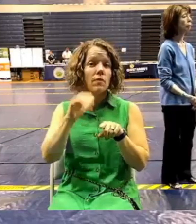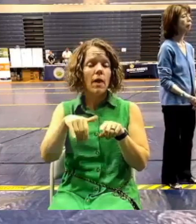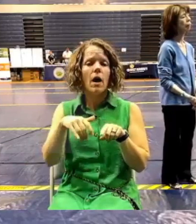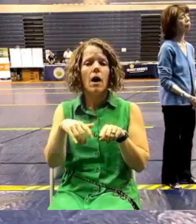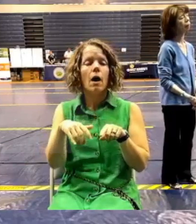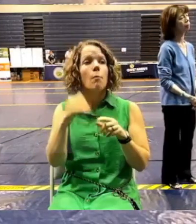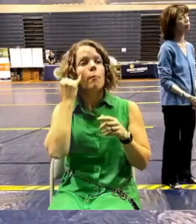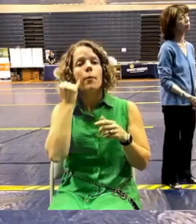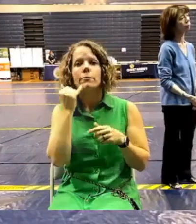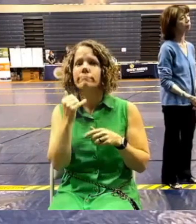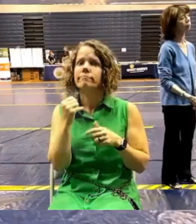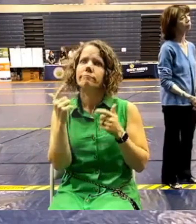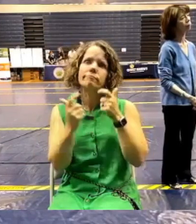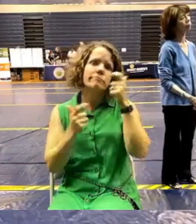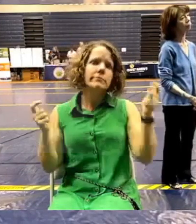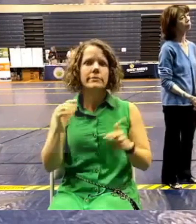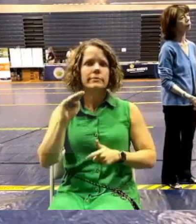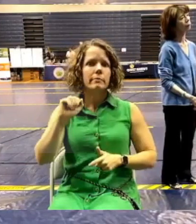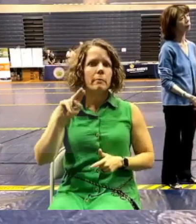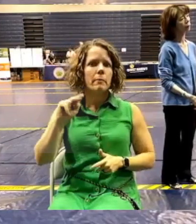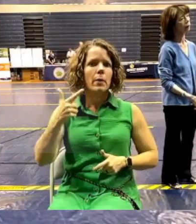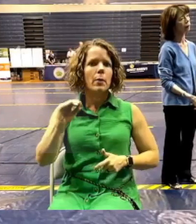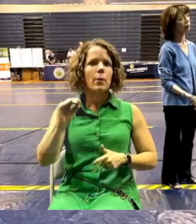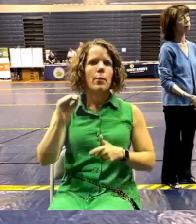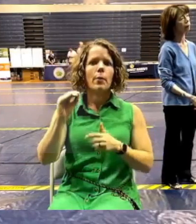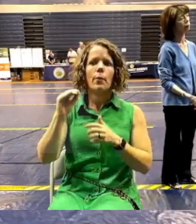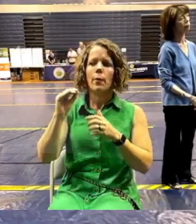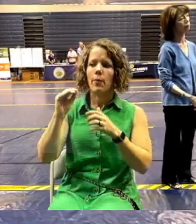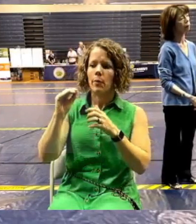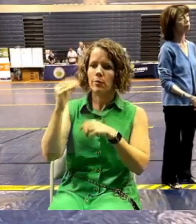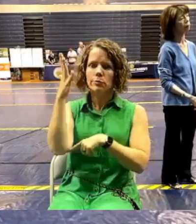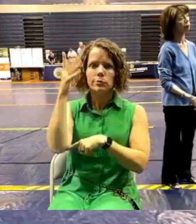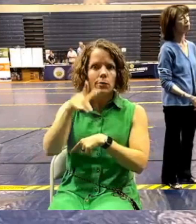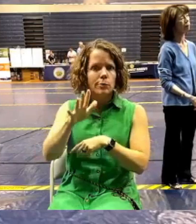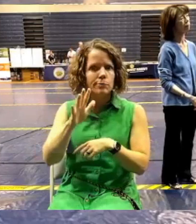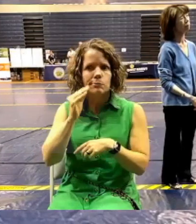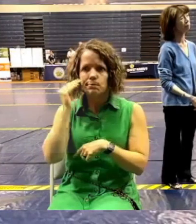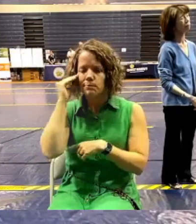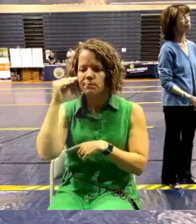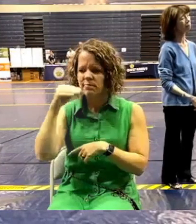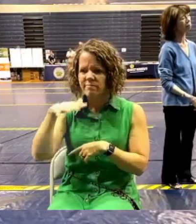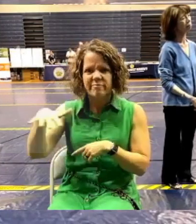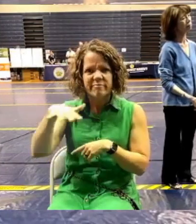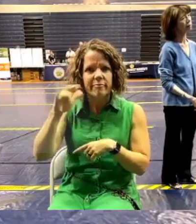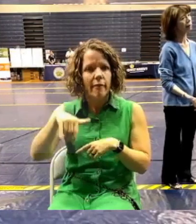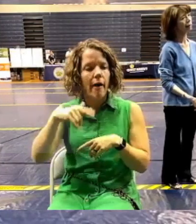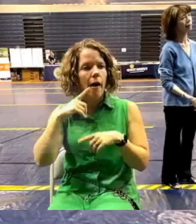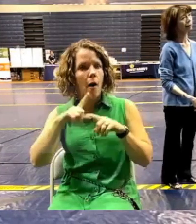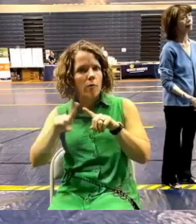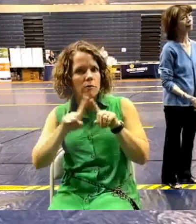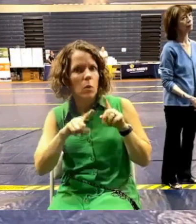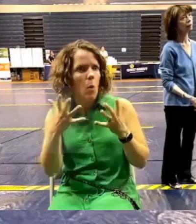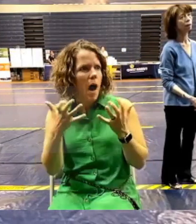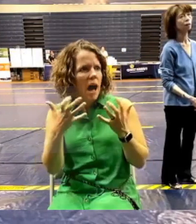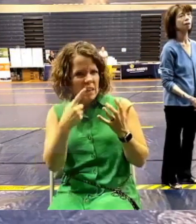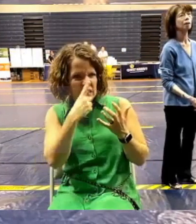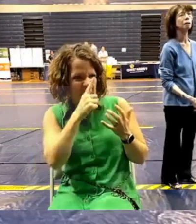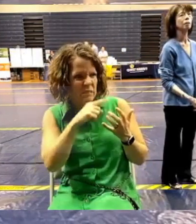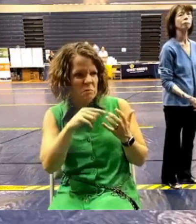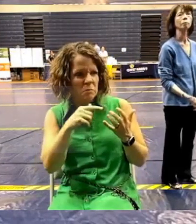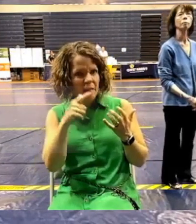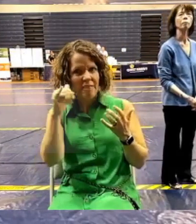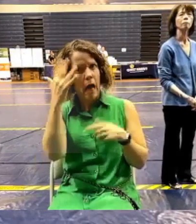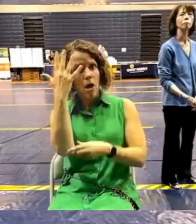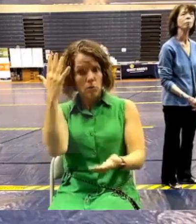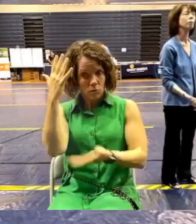logs to be slabbed to put into something else. And a lot of people seem to like that information, so I just wanted to